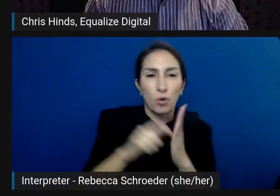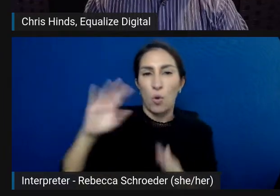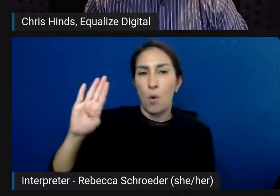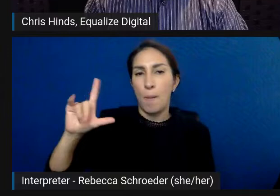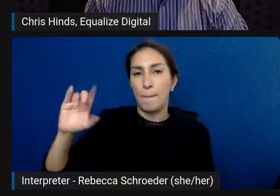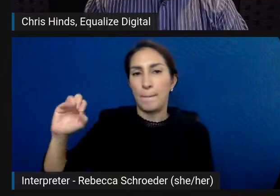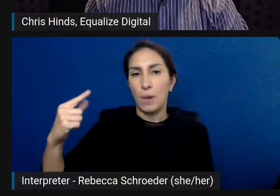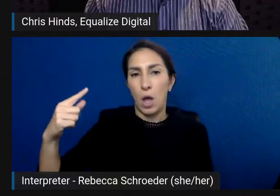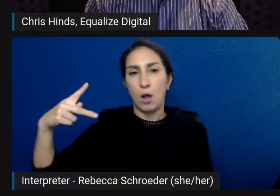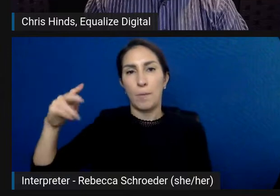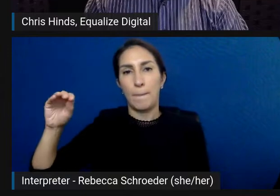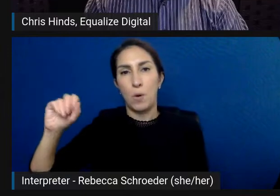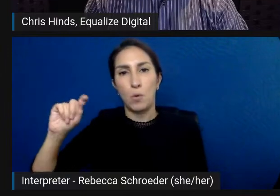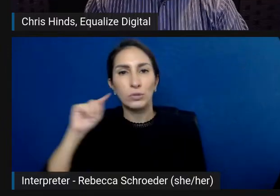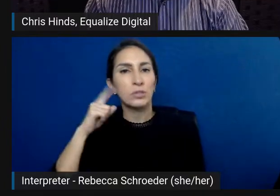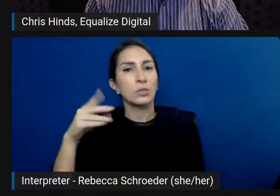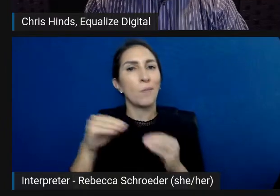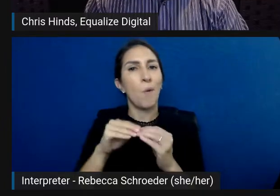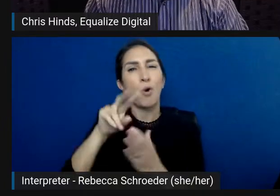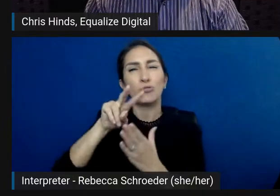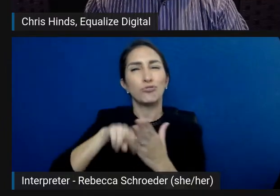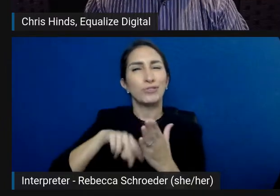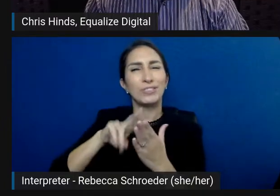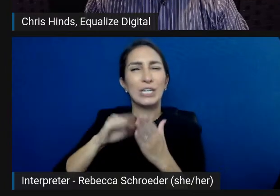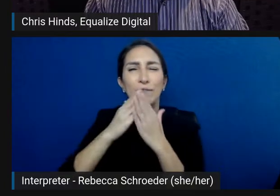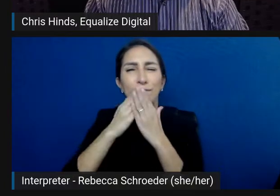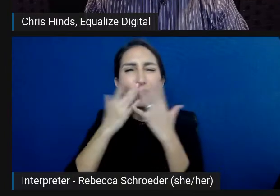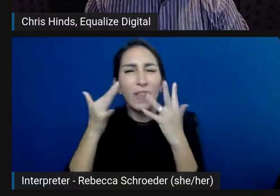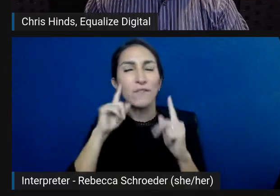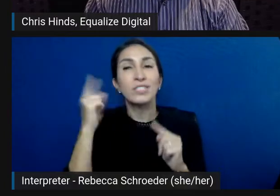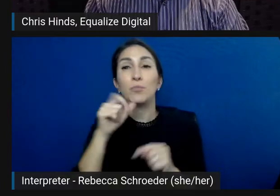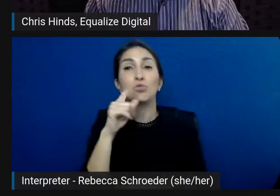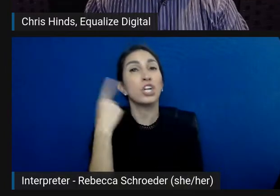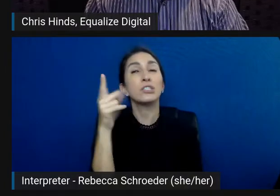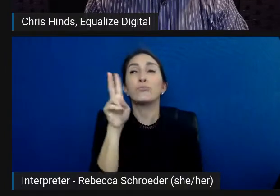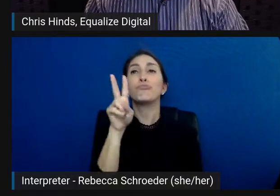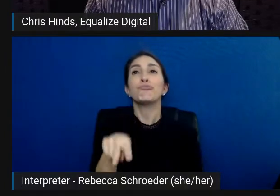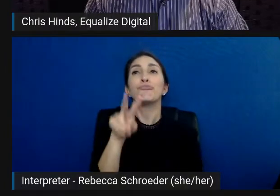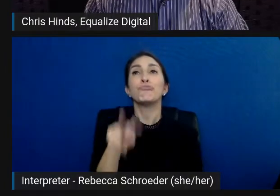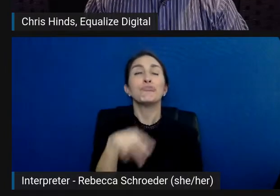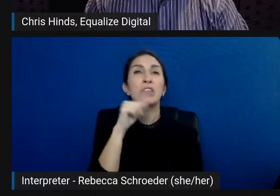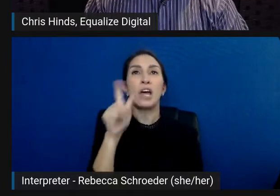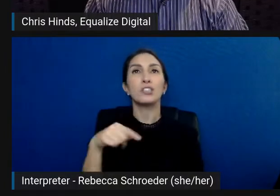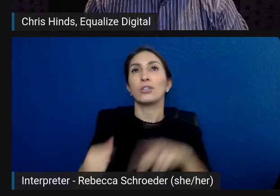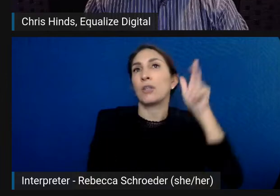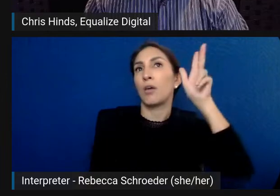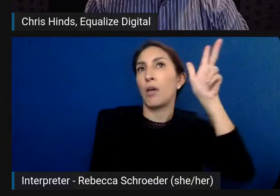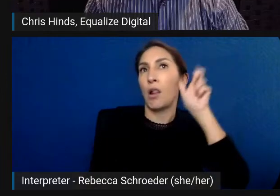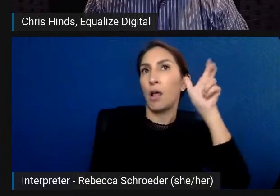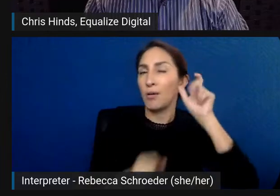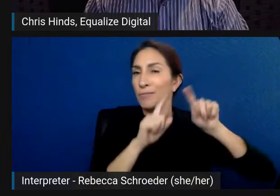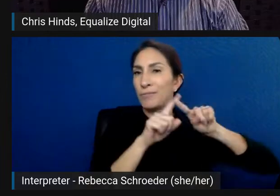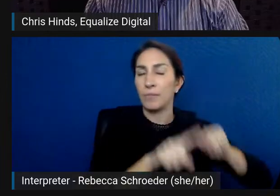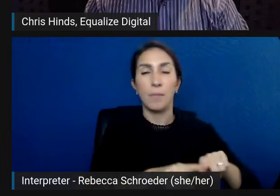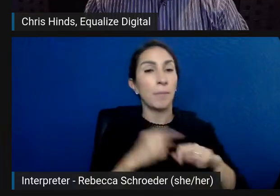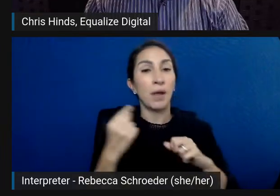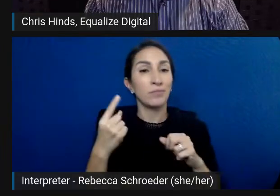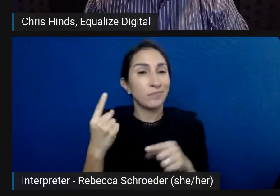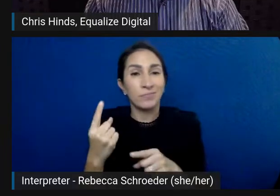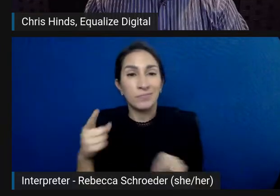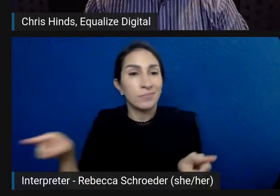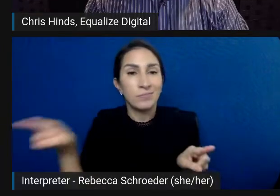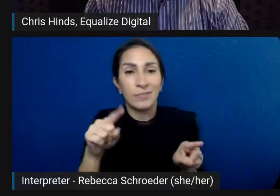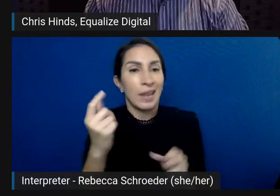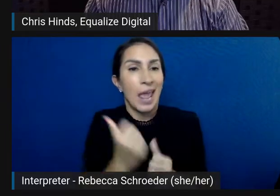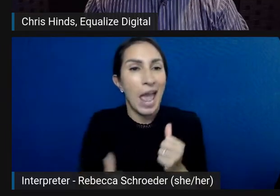reader friendly for somebody who is just reading it and not just listening to it. So it does help. And people have told me